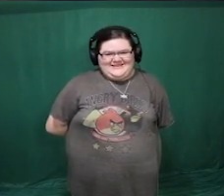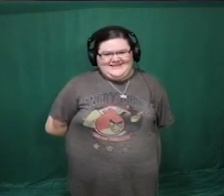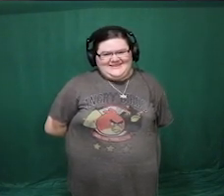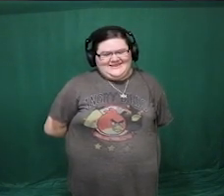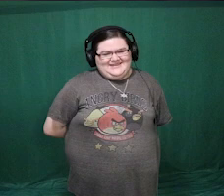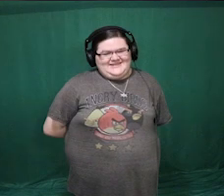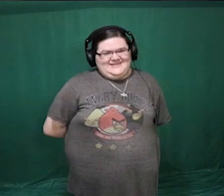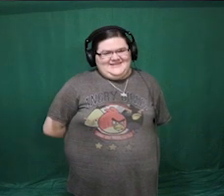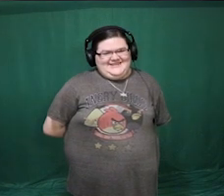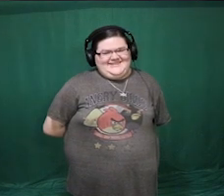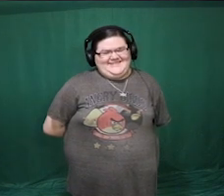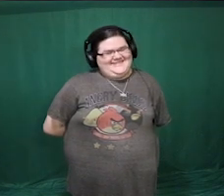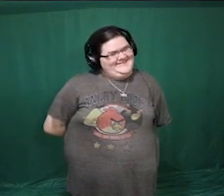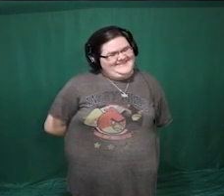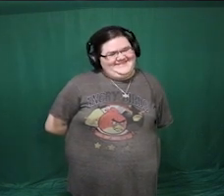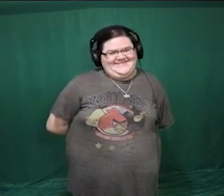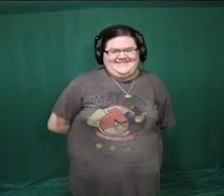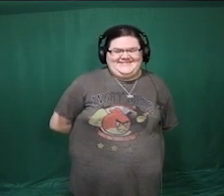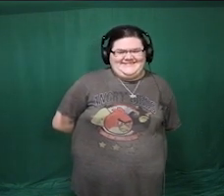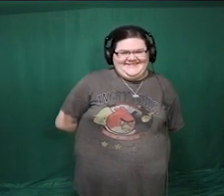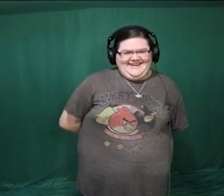course.